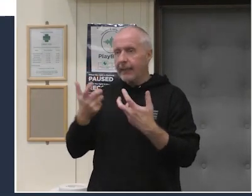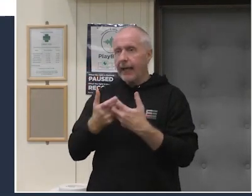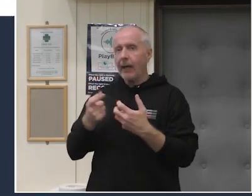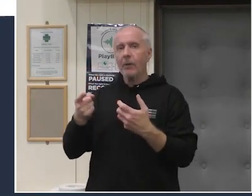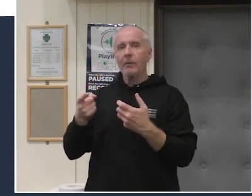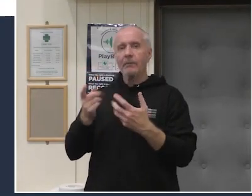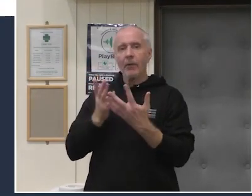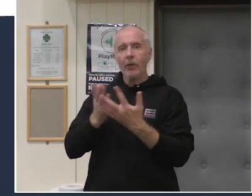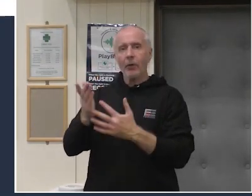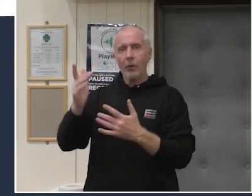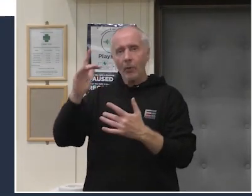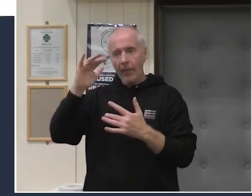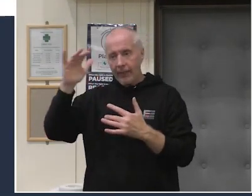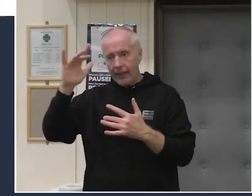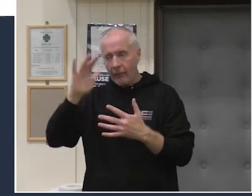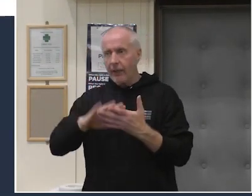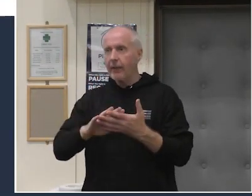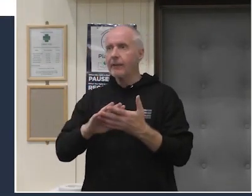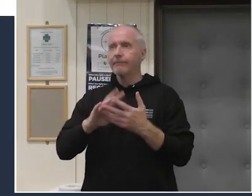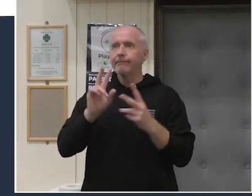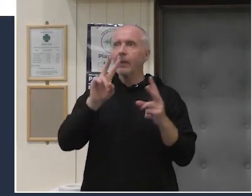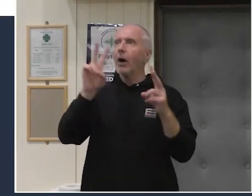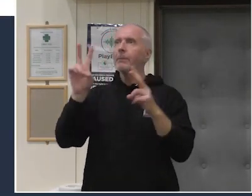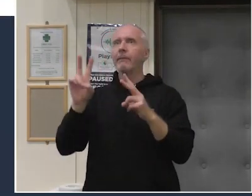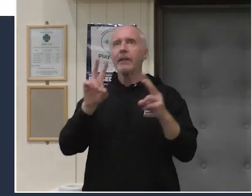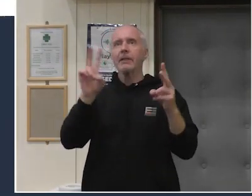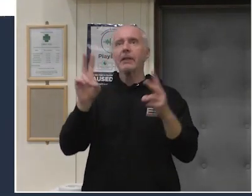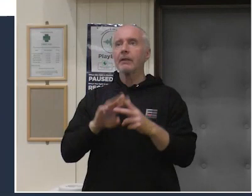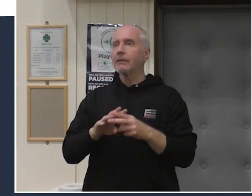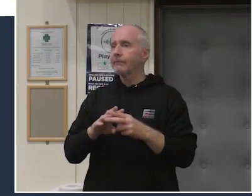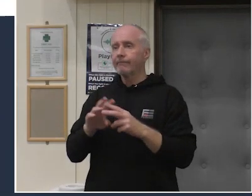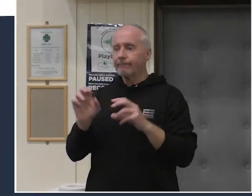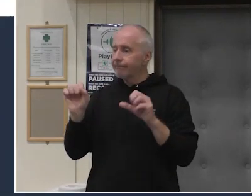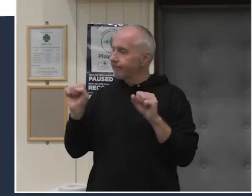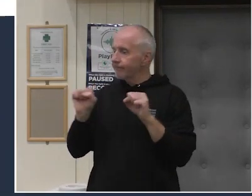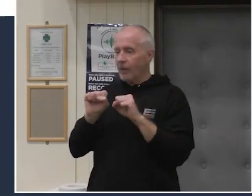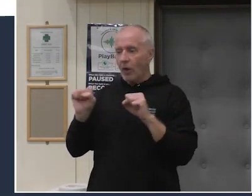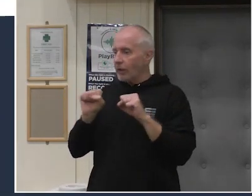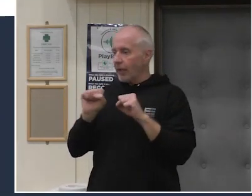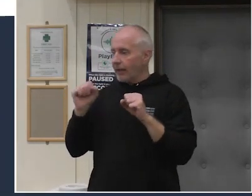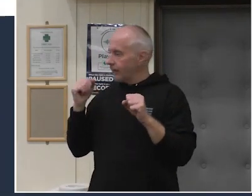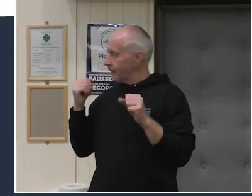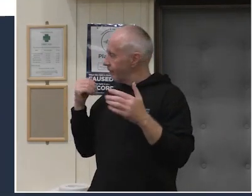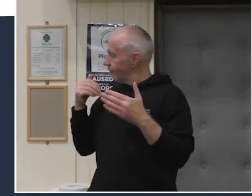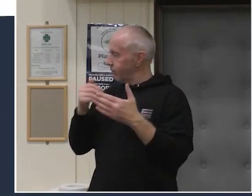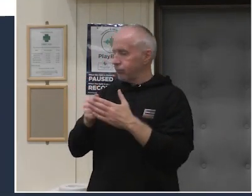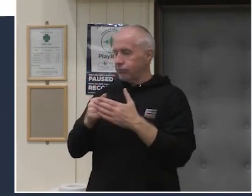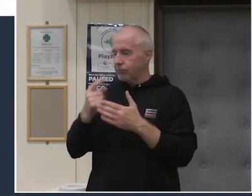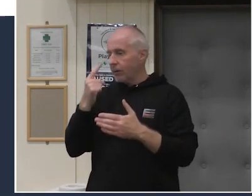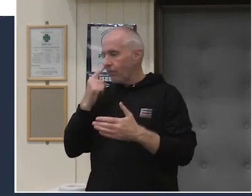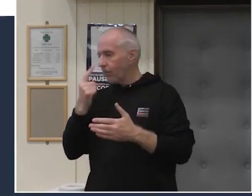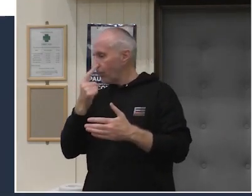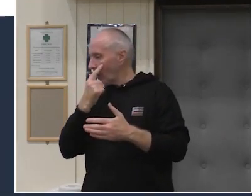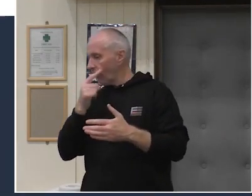theories and the advancement of the theories. Neither of them have we yet proven. So,